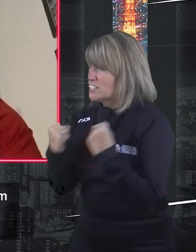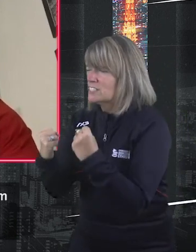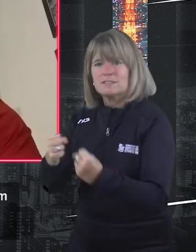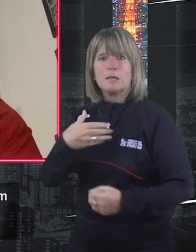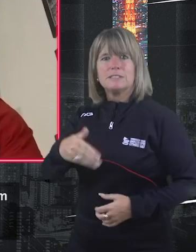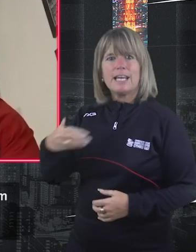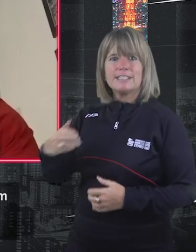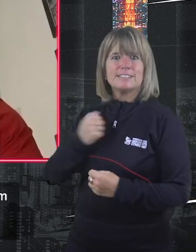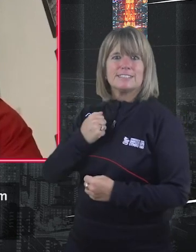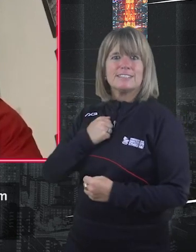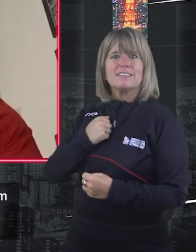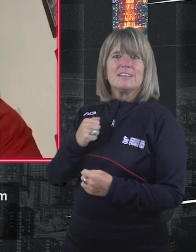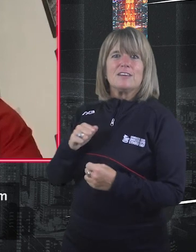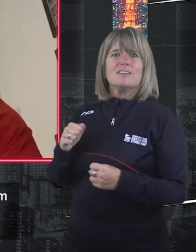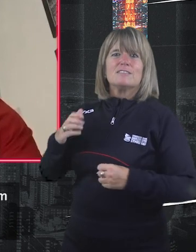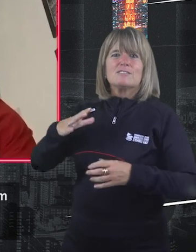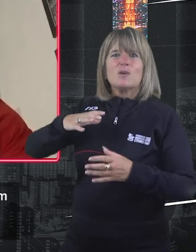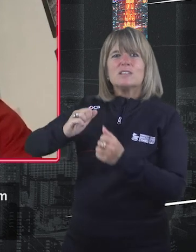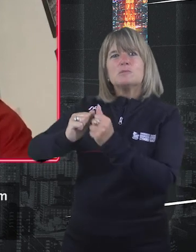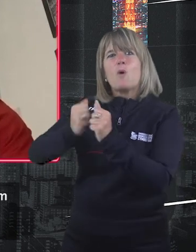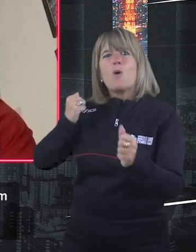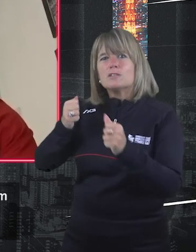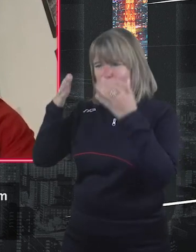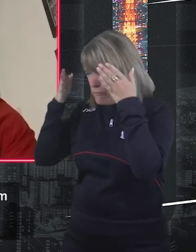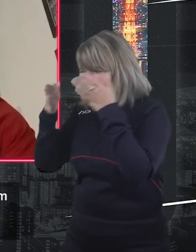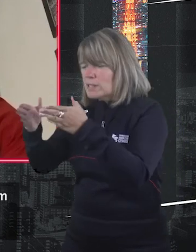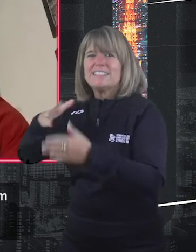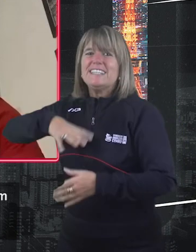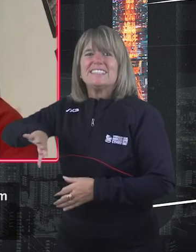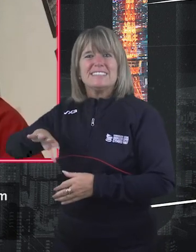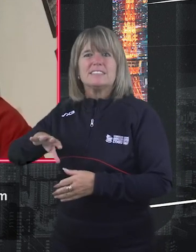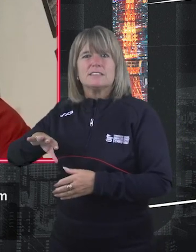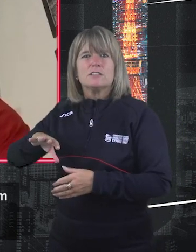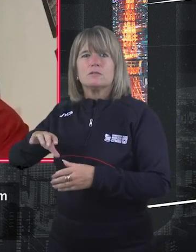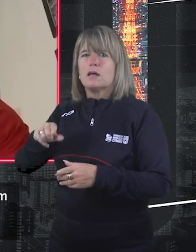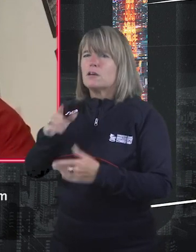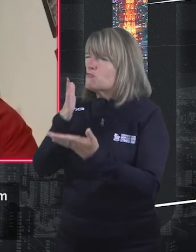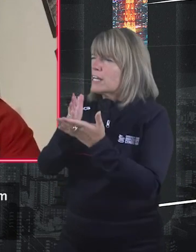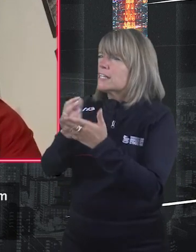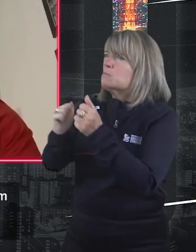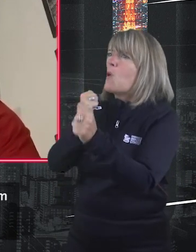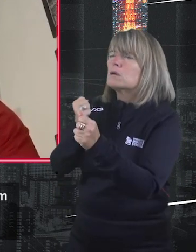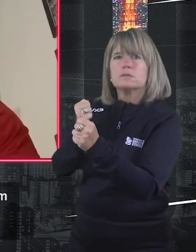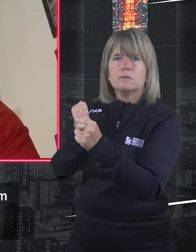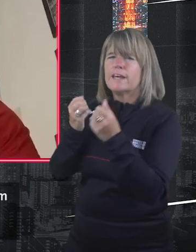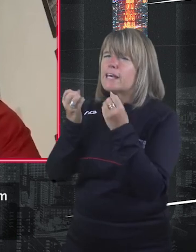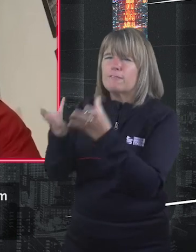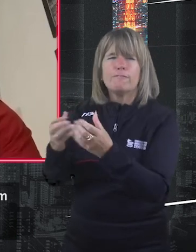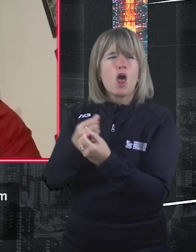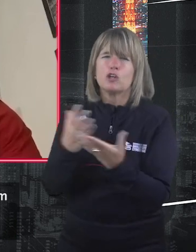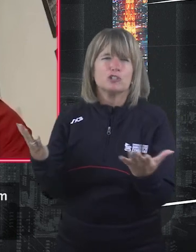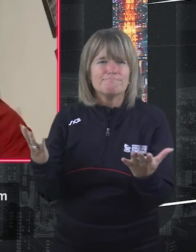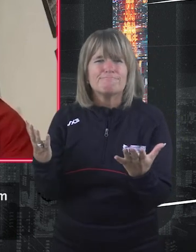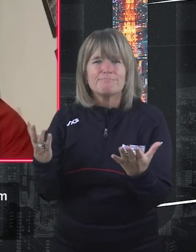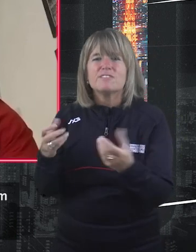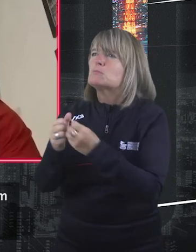I got that desire and hunger for table tennis, I think. But I think I always needed a sport to focus